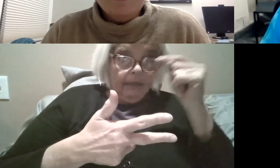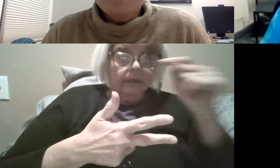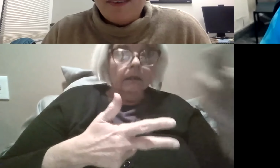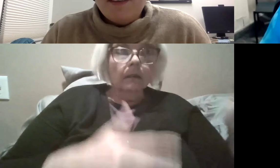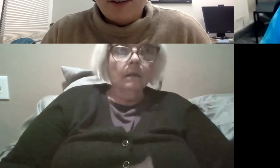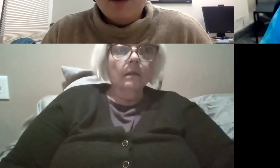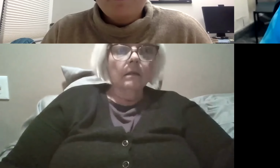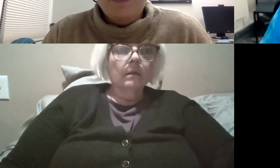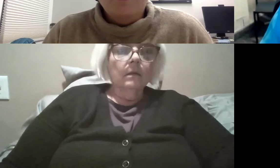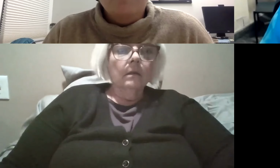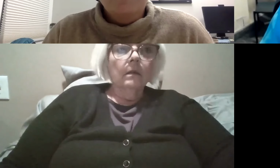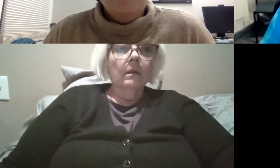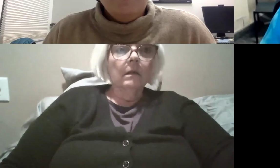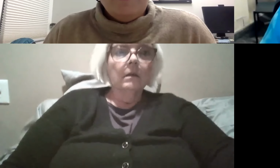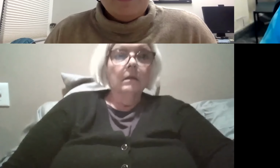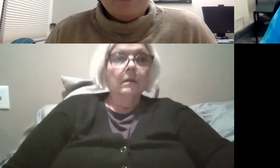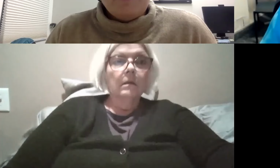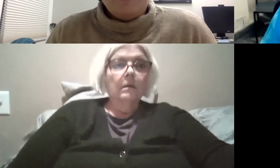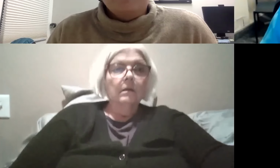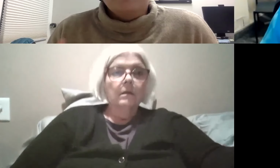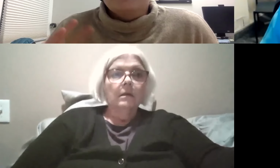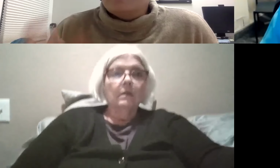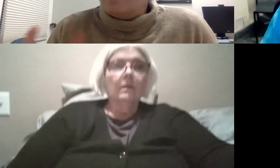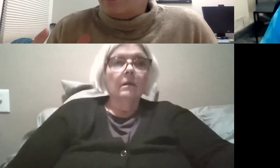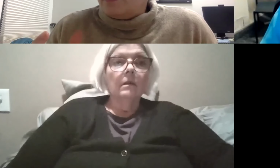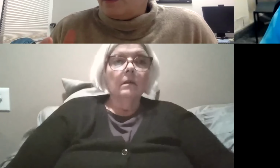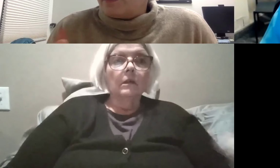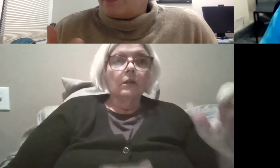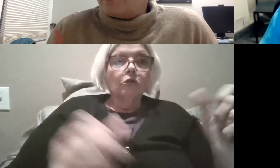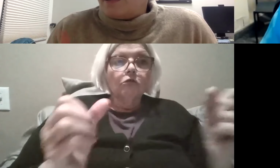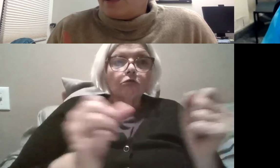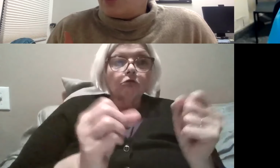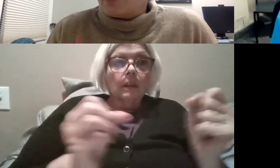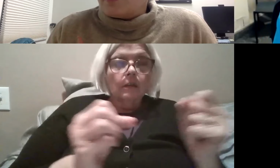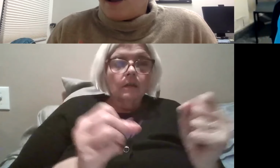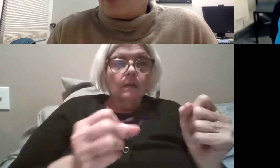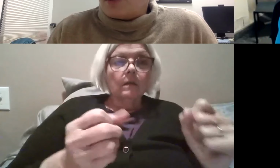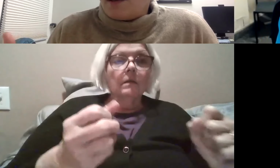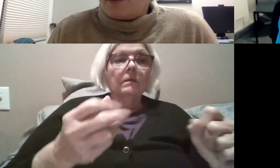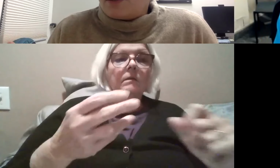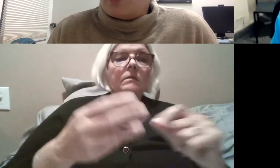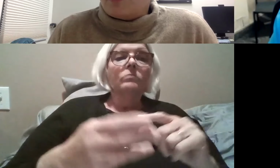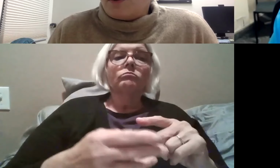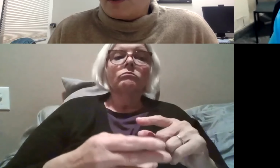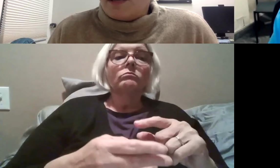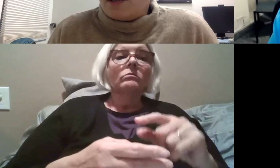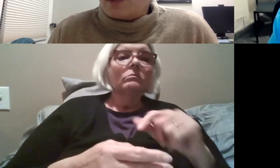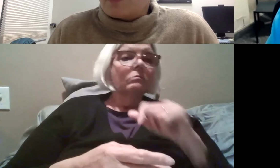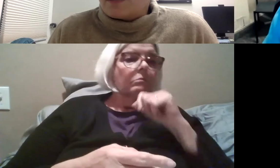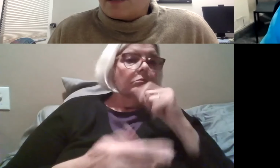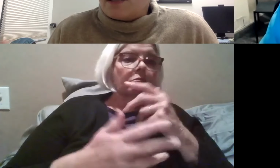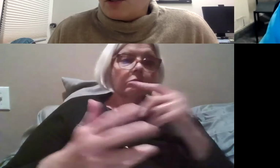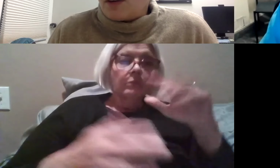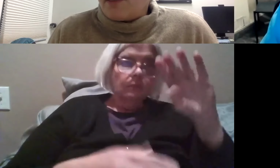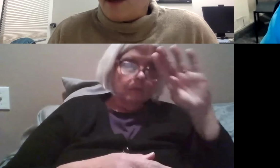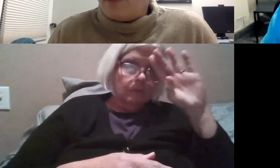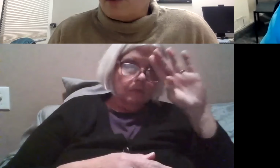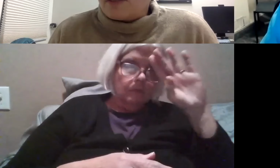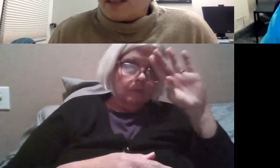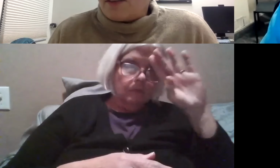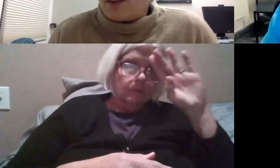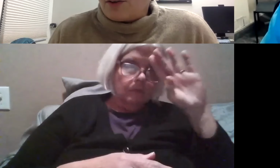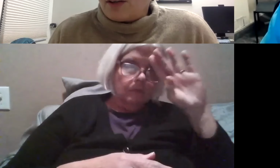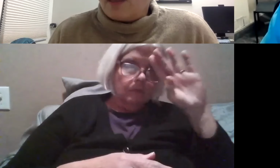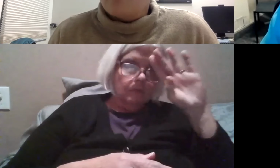chills, less fever. They compared the kids ages 5 to 11 to folks ages 16 to 25